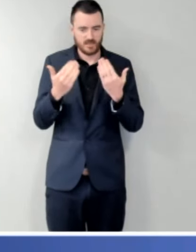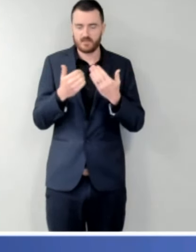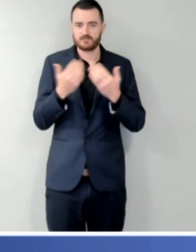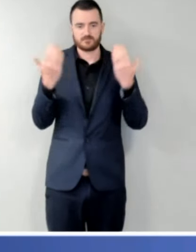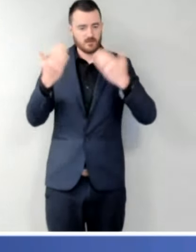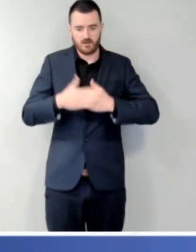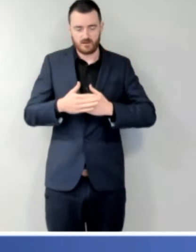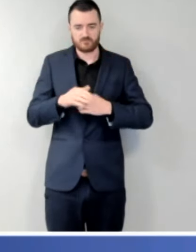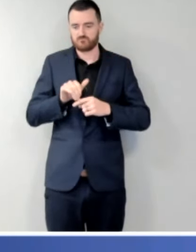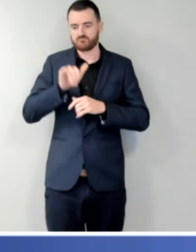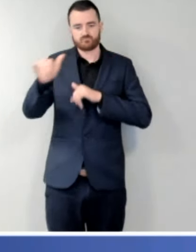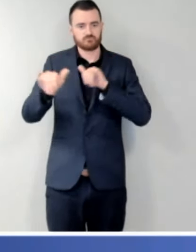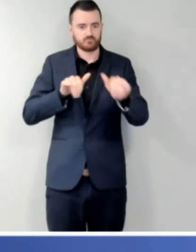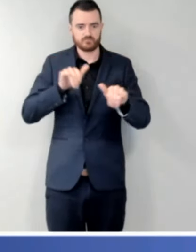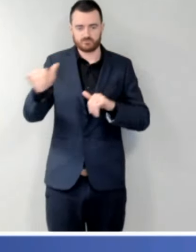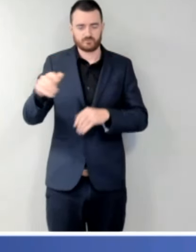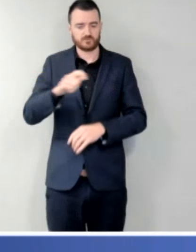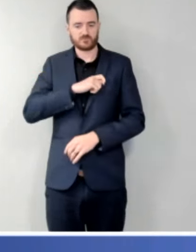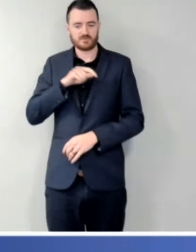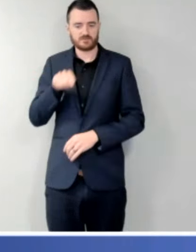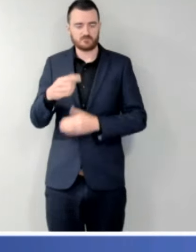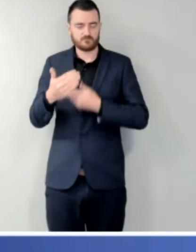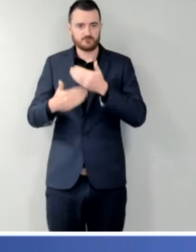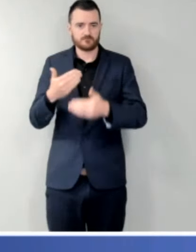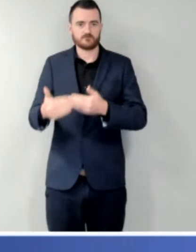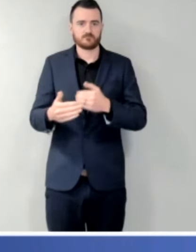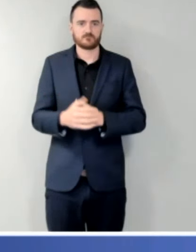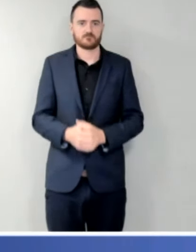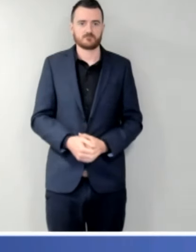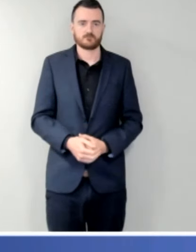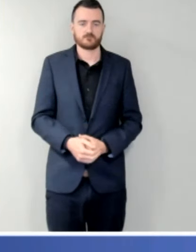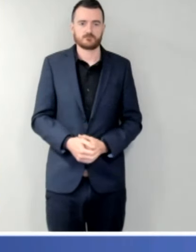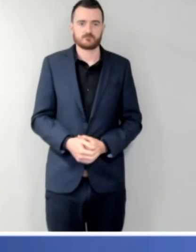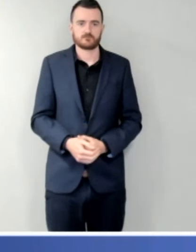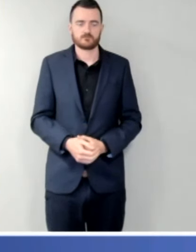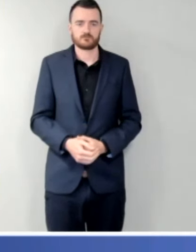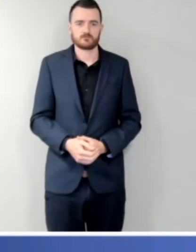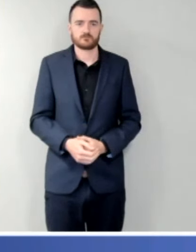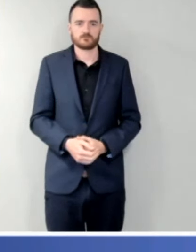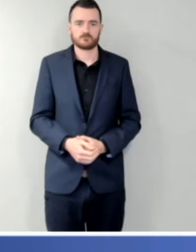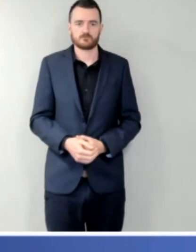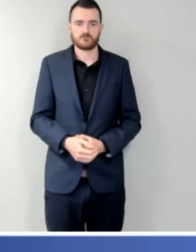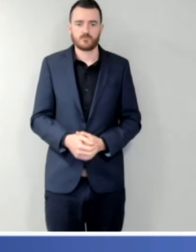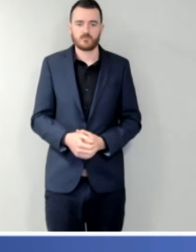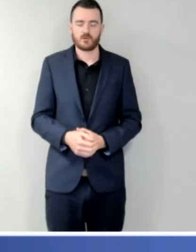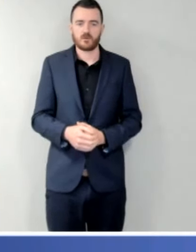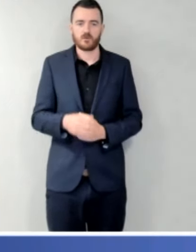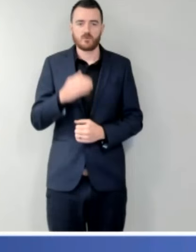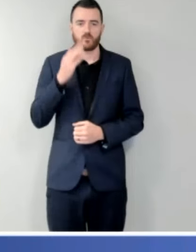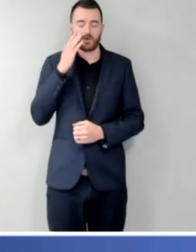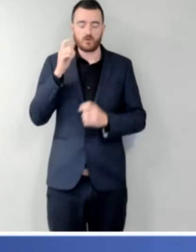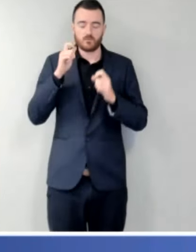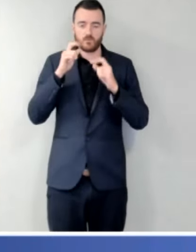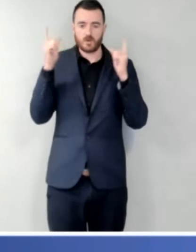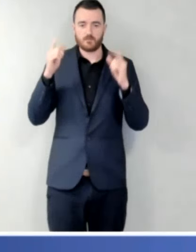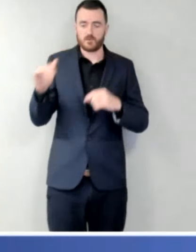day. I will never forget the phone call in the early hours of the Friday